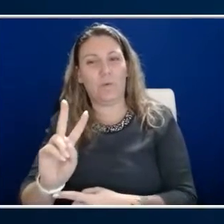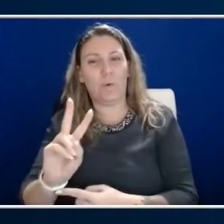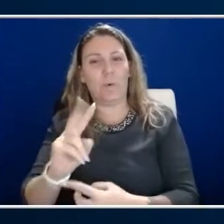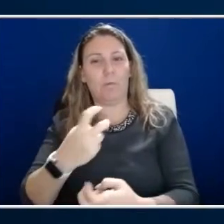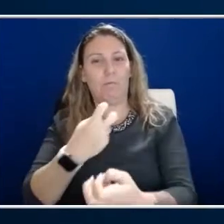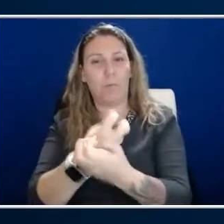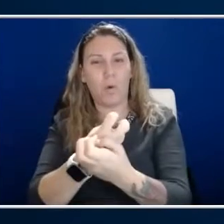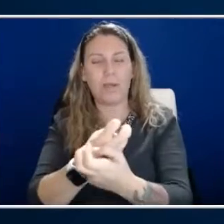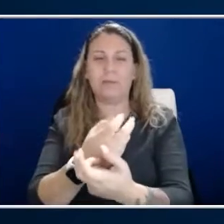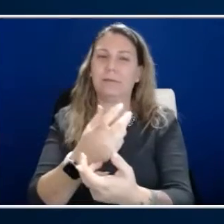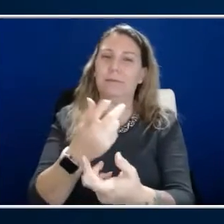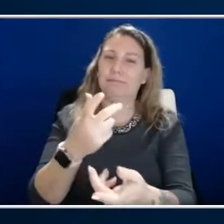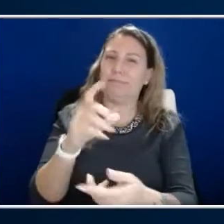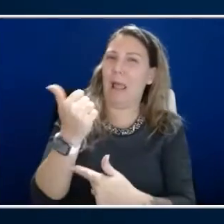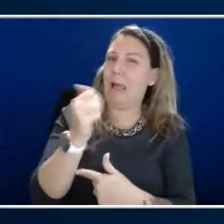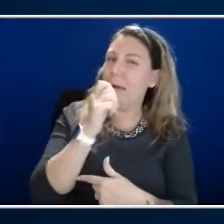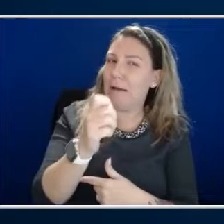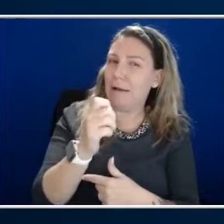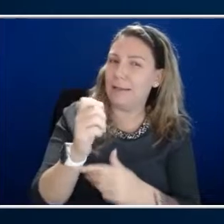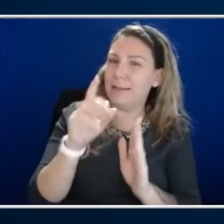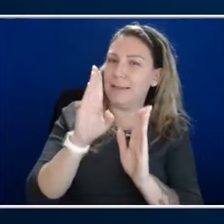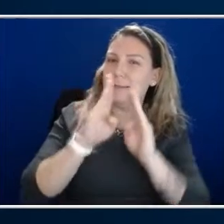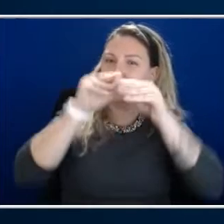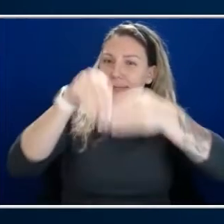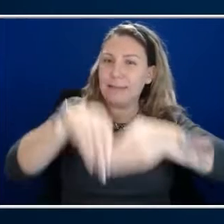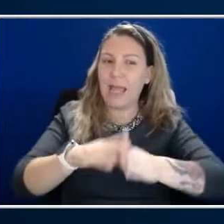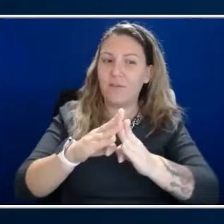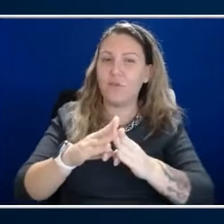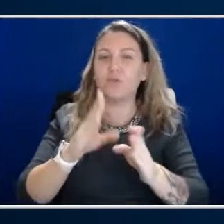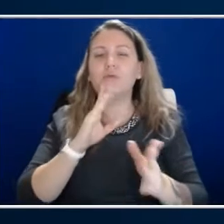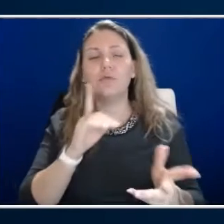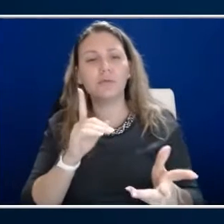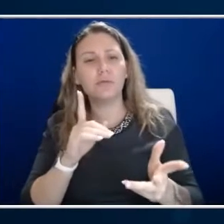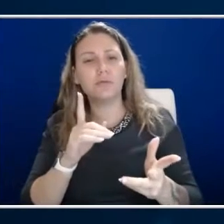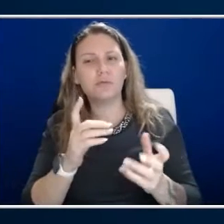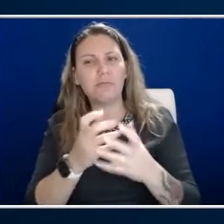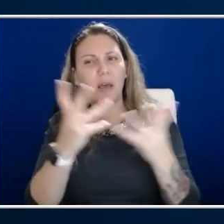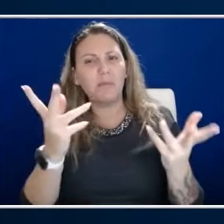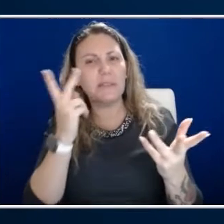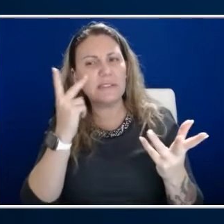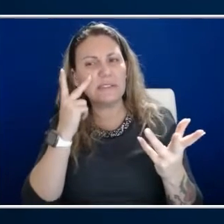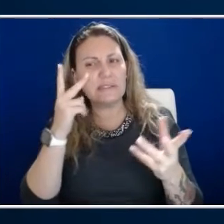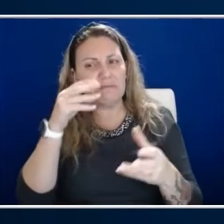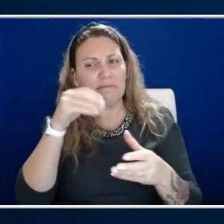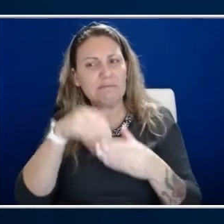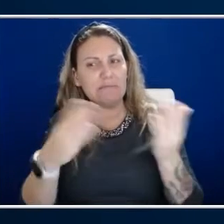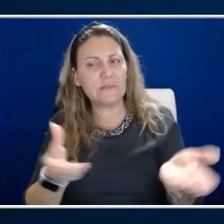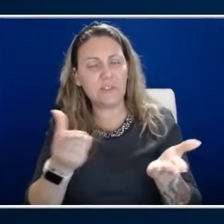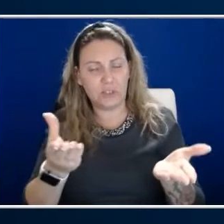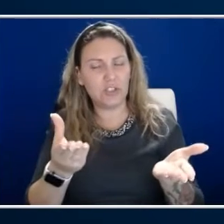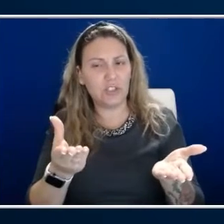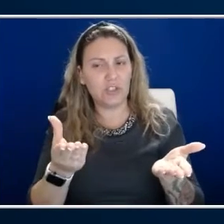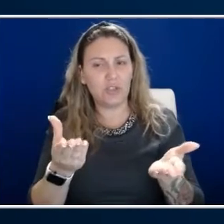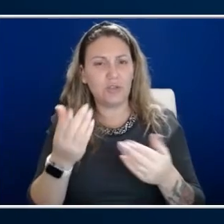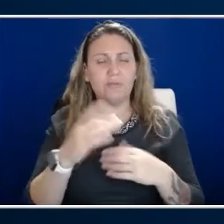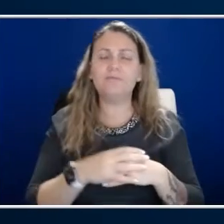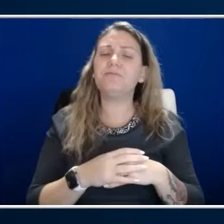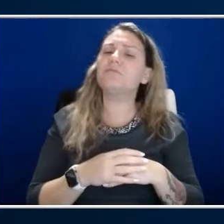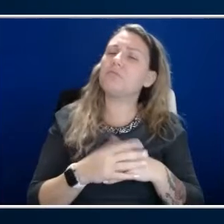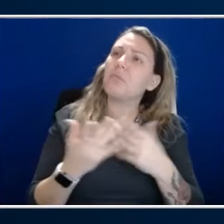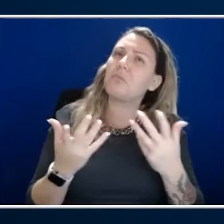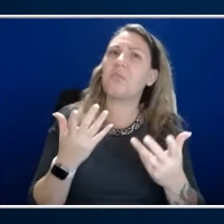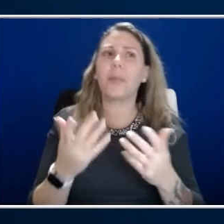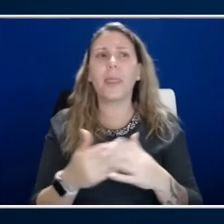How many do you see patients coming in here for carbon monoxide poisoning? We see a fair number. Actually, the times